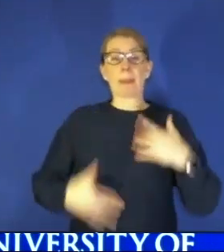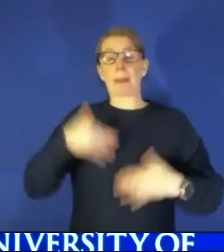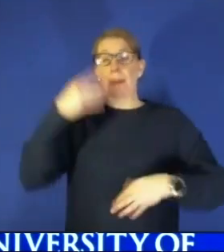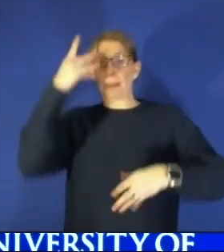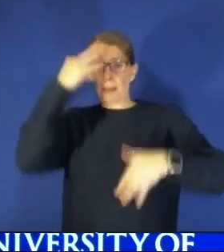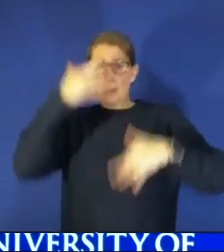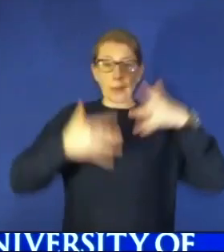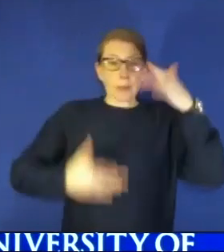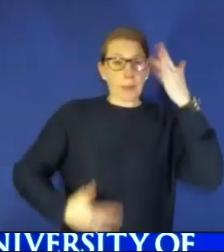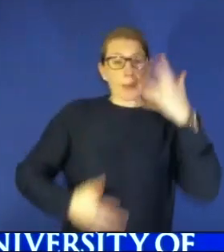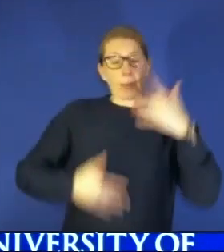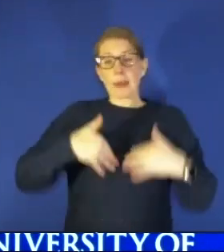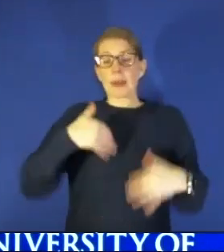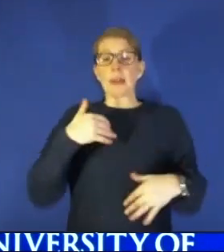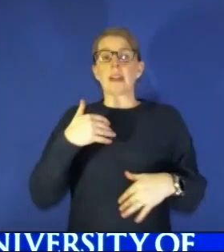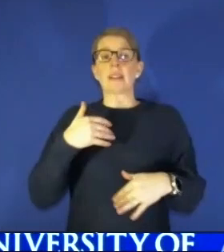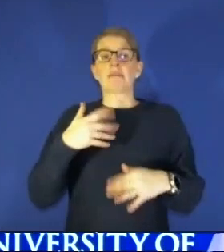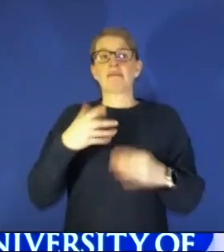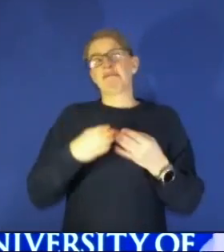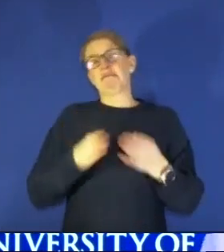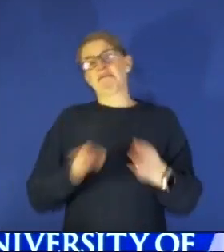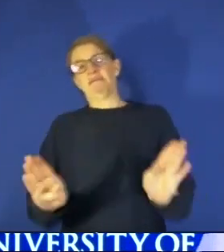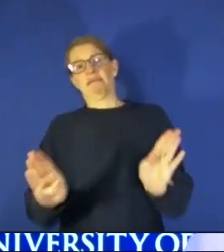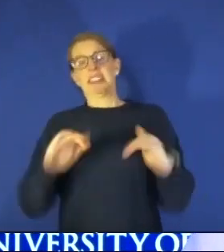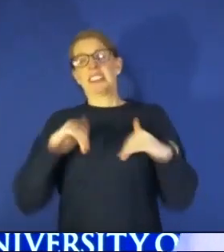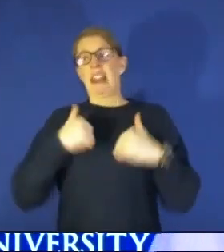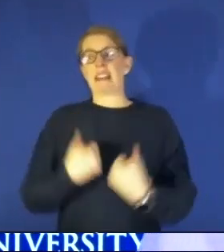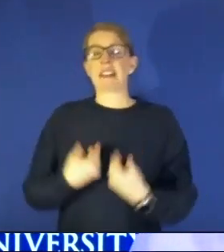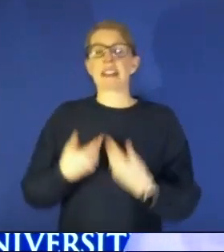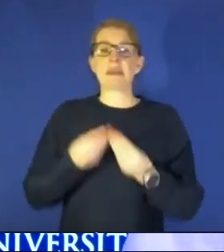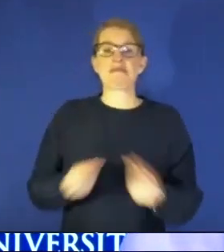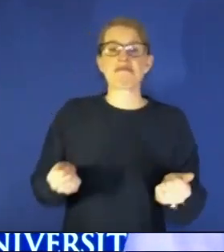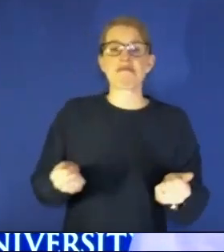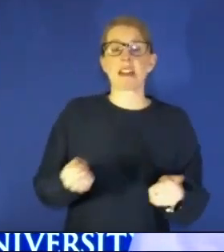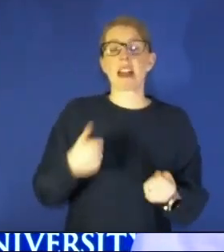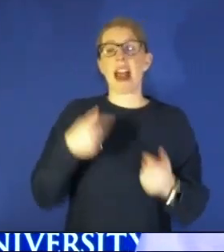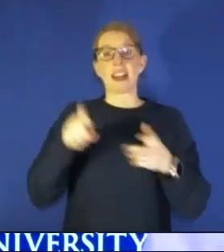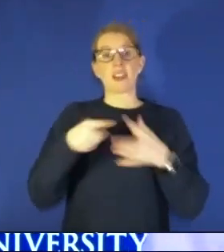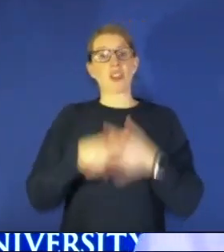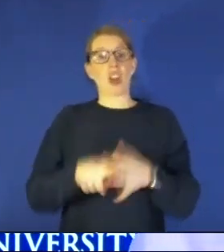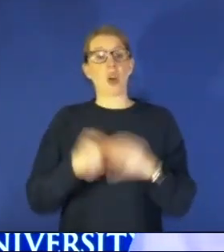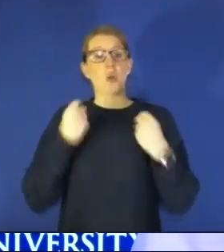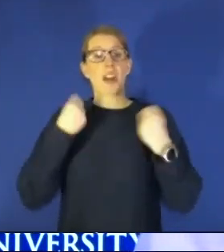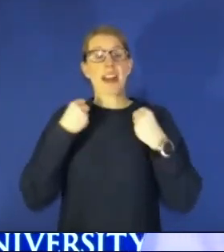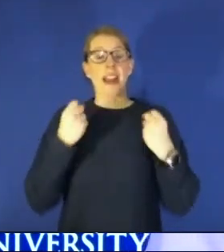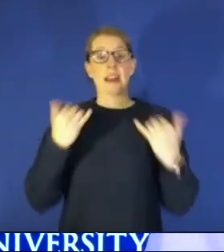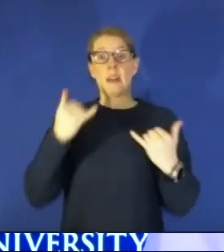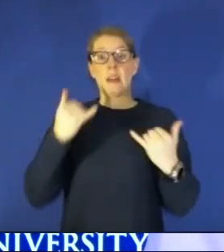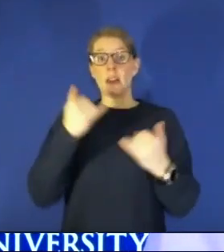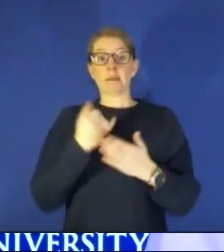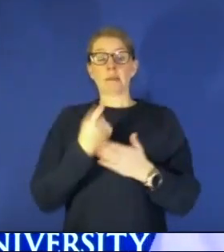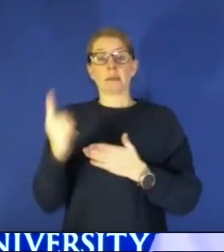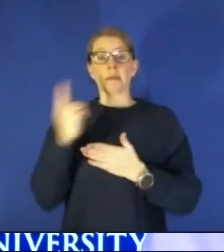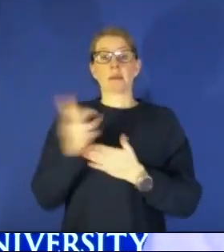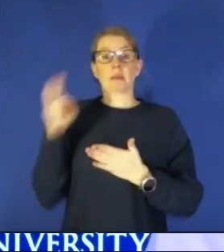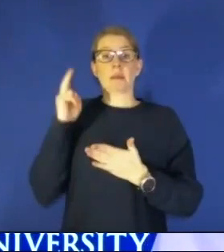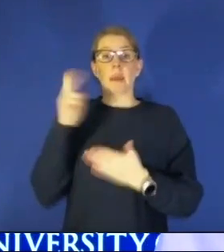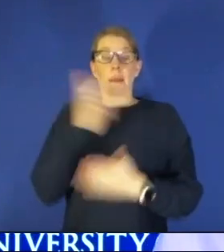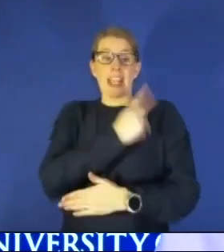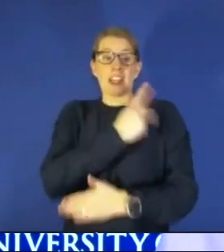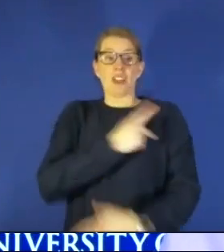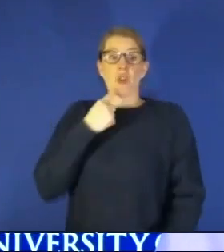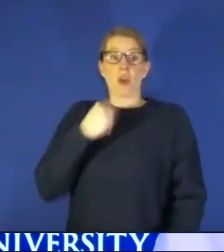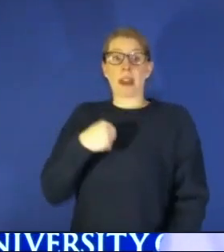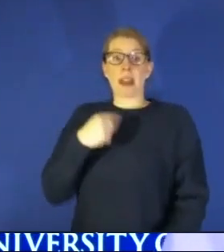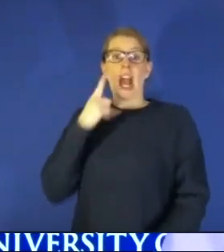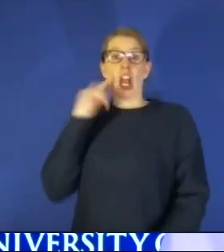overall general tiredness, I think, goes away. I had to start working out now because, again, a few weeks back, one of my patients told me that I look fat on